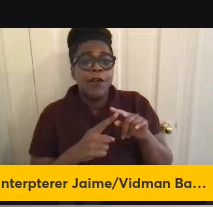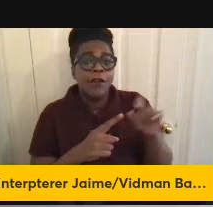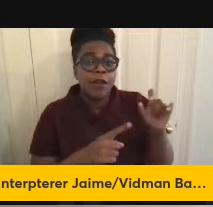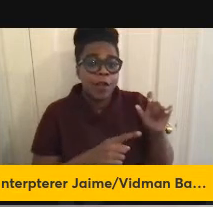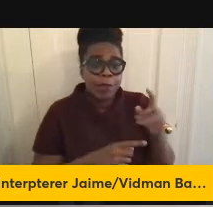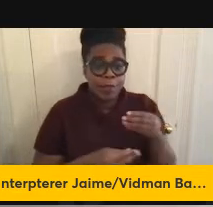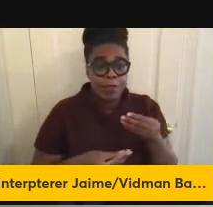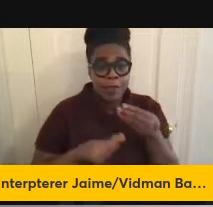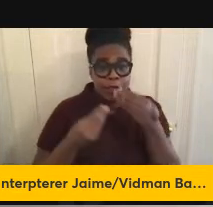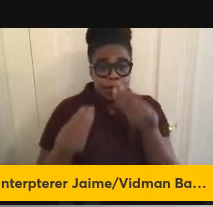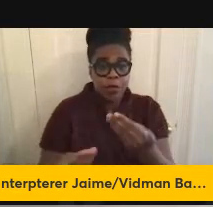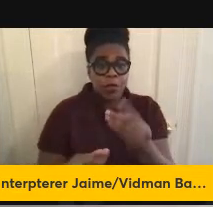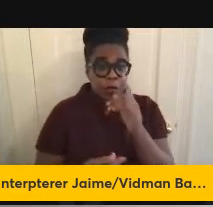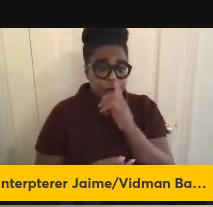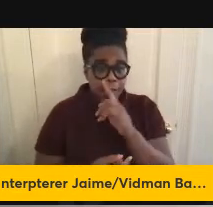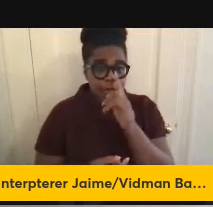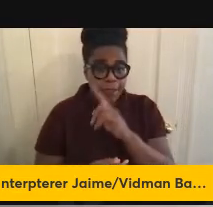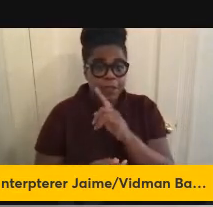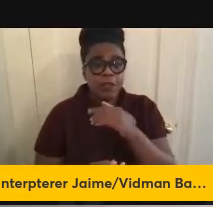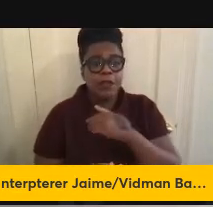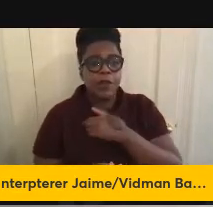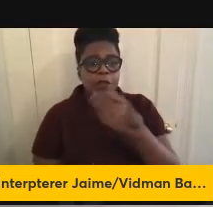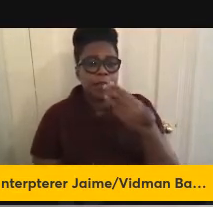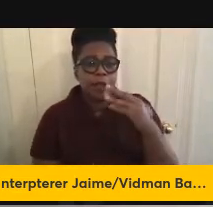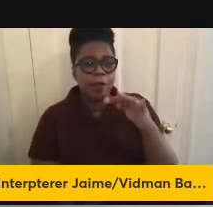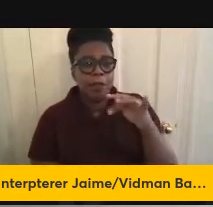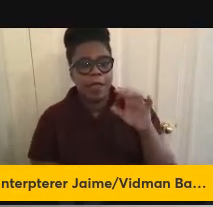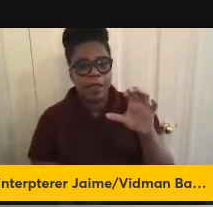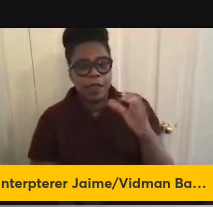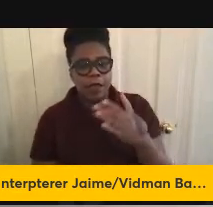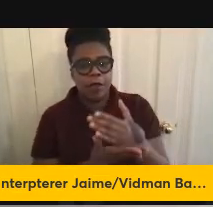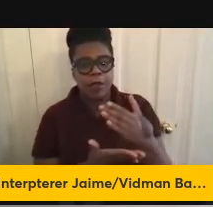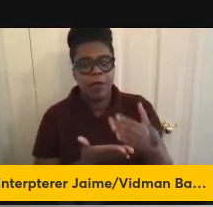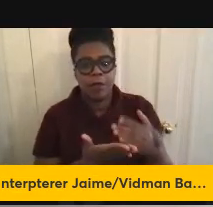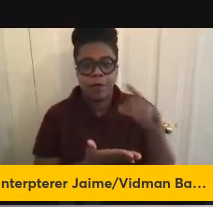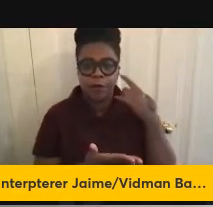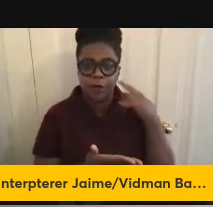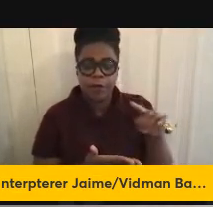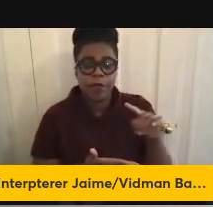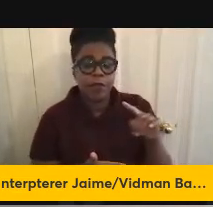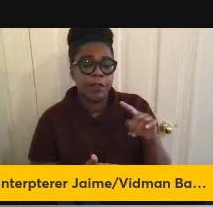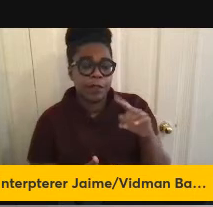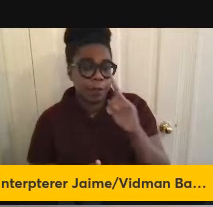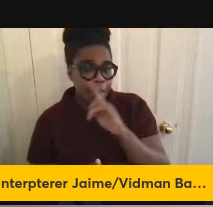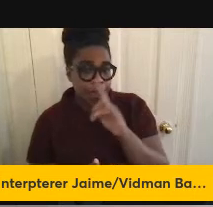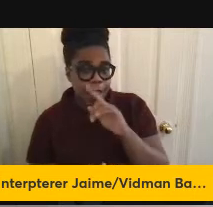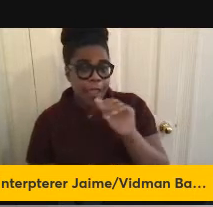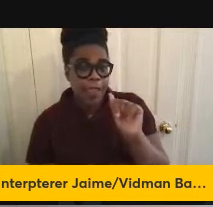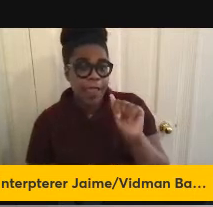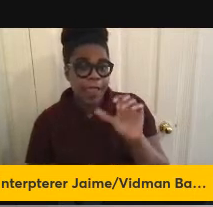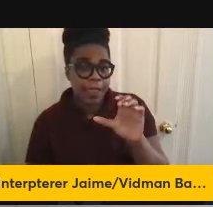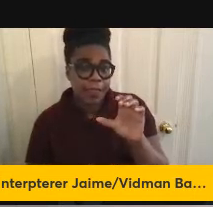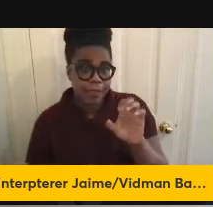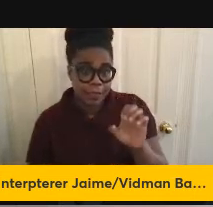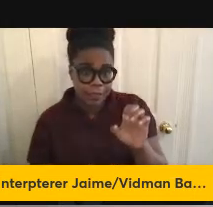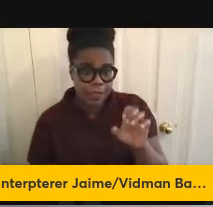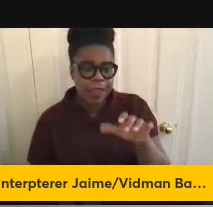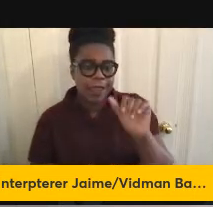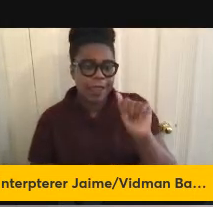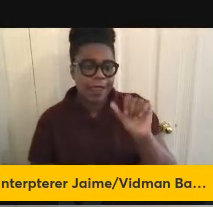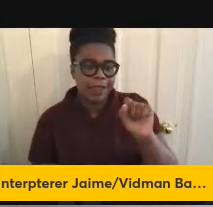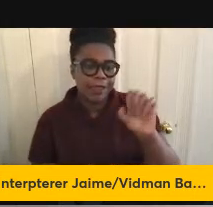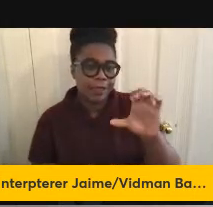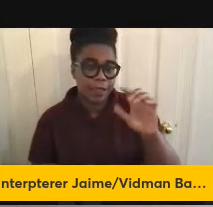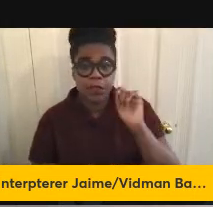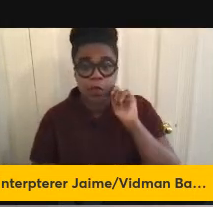to reconstitute the hematopoietic compartment of our recipient mice. And one thing that's cool about ASCs is that in the bone marrow,